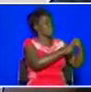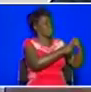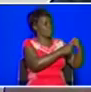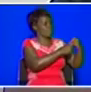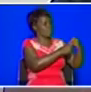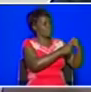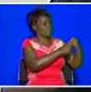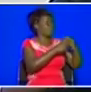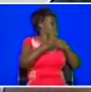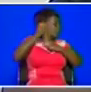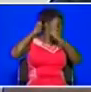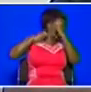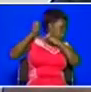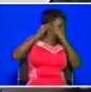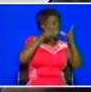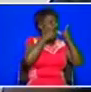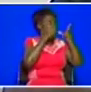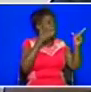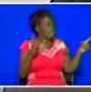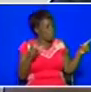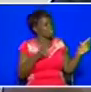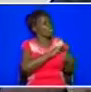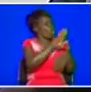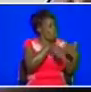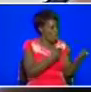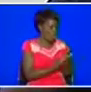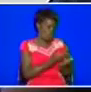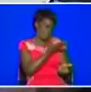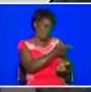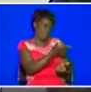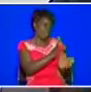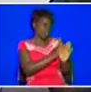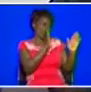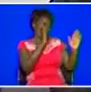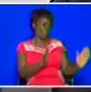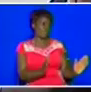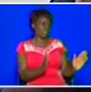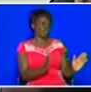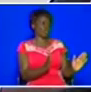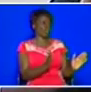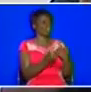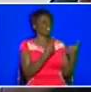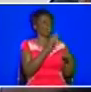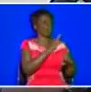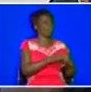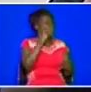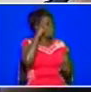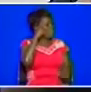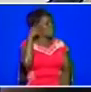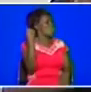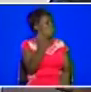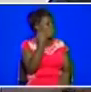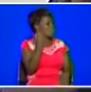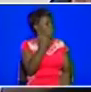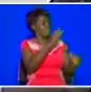7, culture, language, all those things, nobody has bothered to implement it. Because we think about only, if